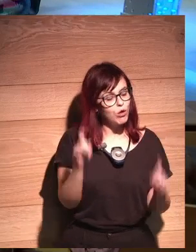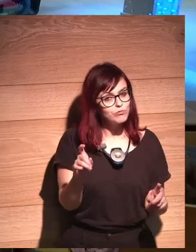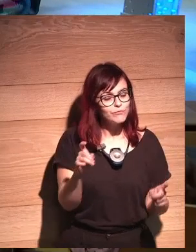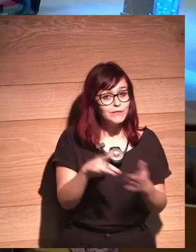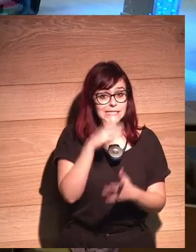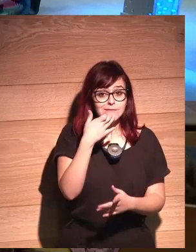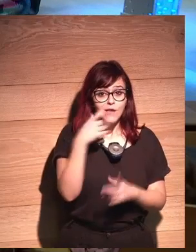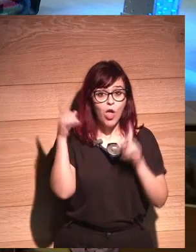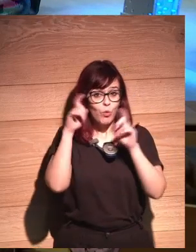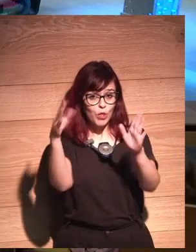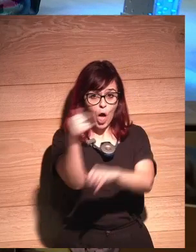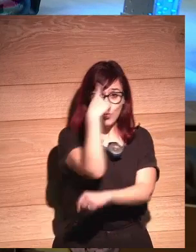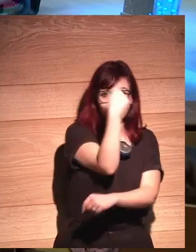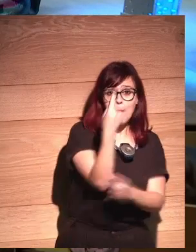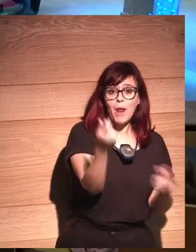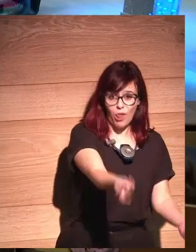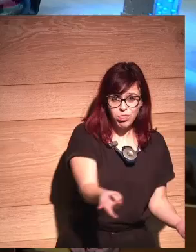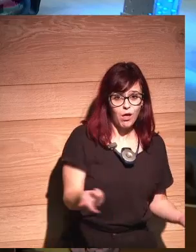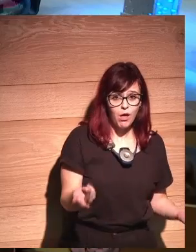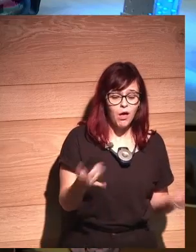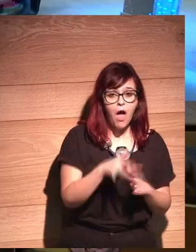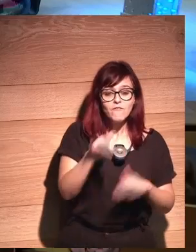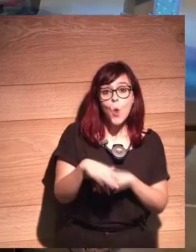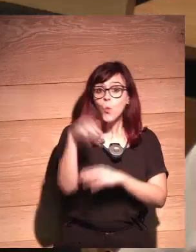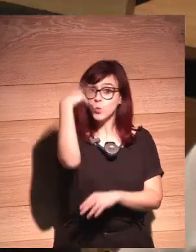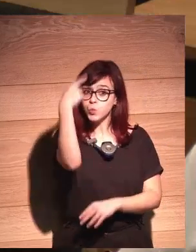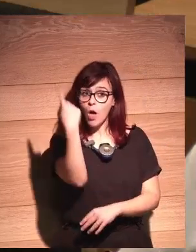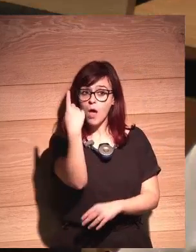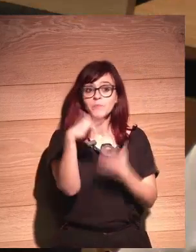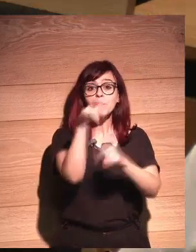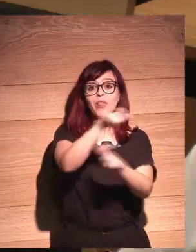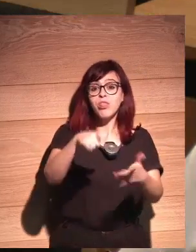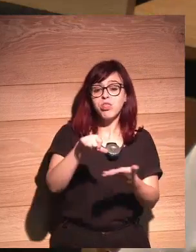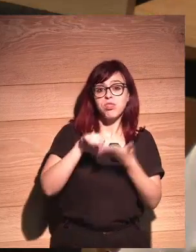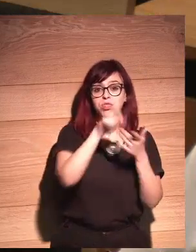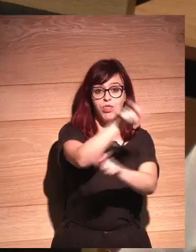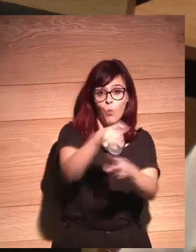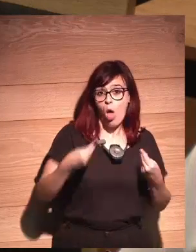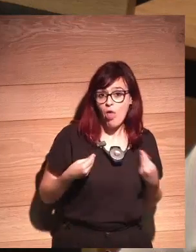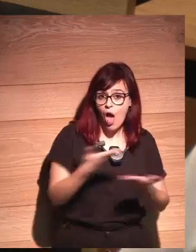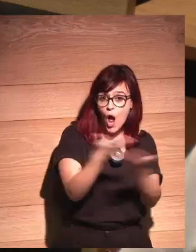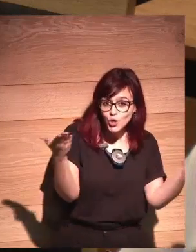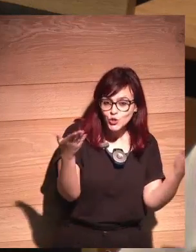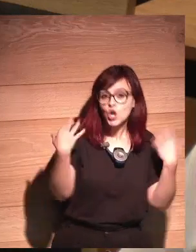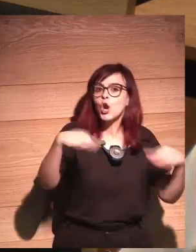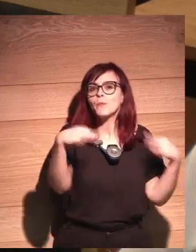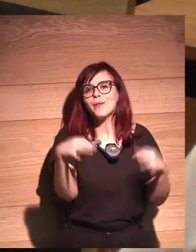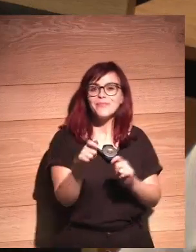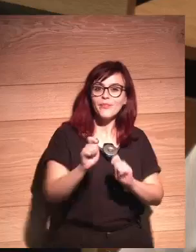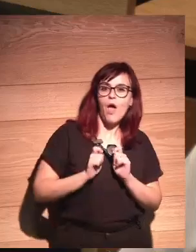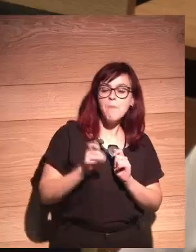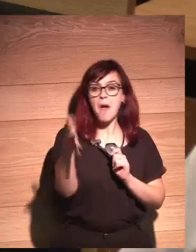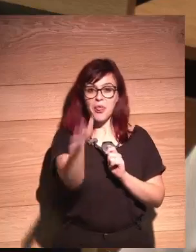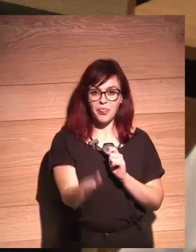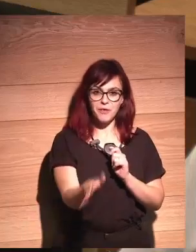is education. If we don't have education, cultural is useless. Culture, to regular